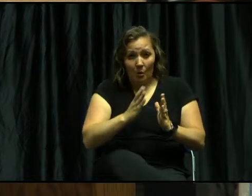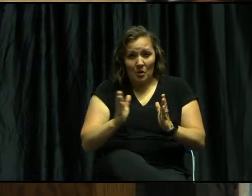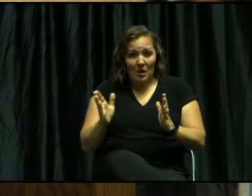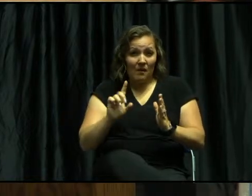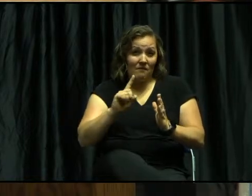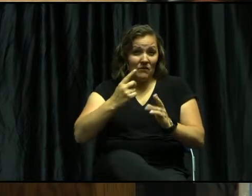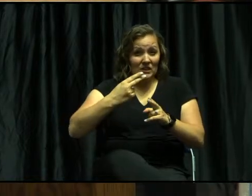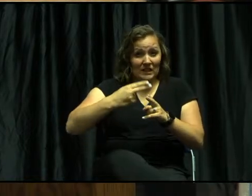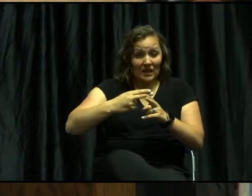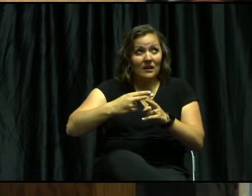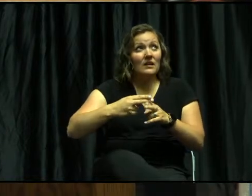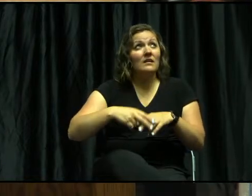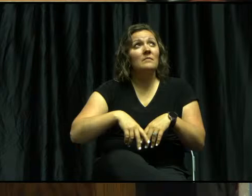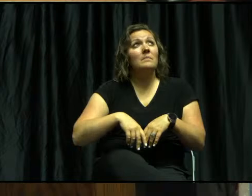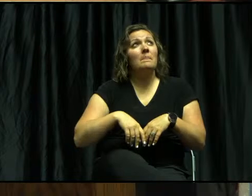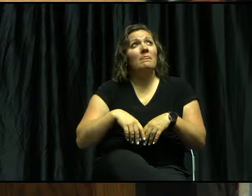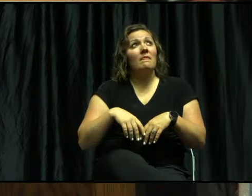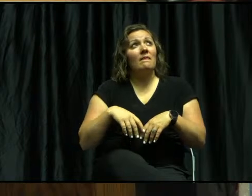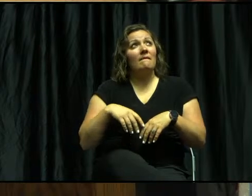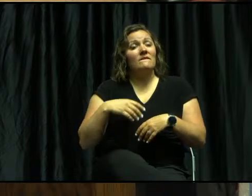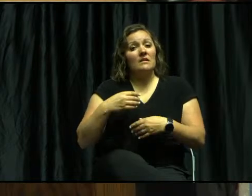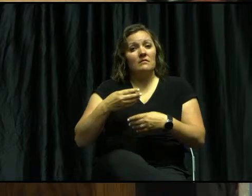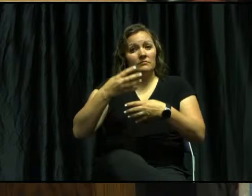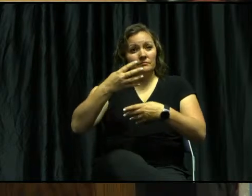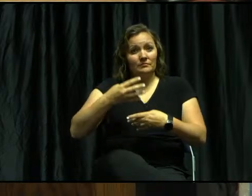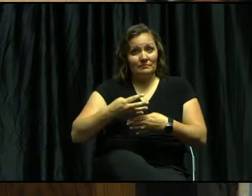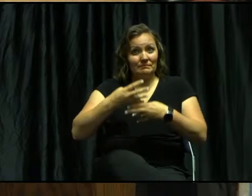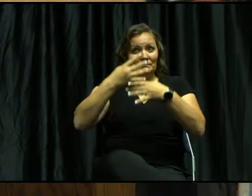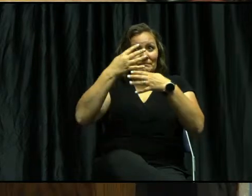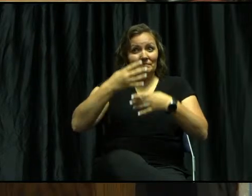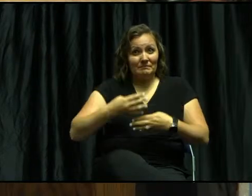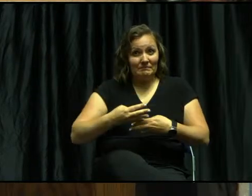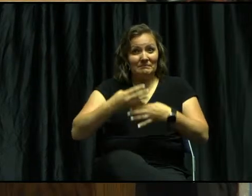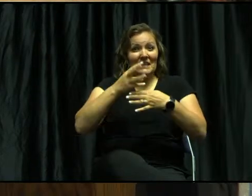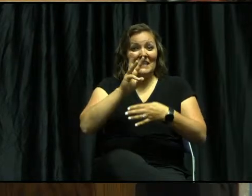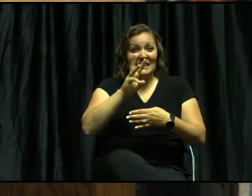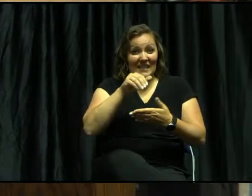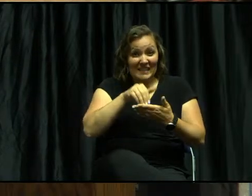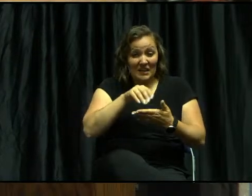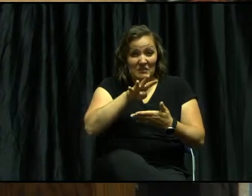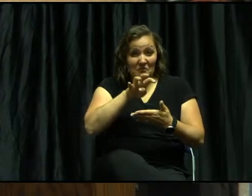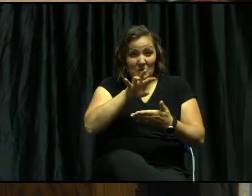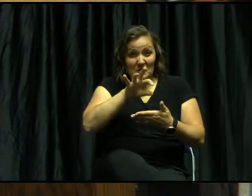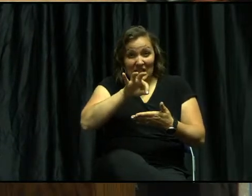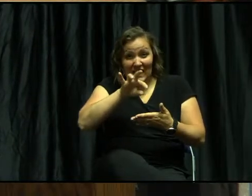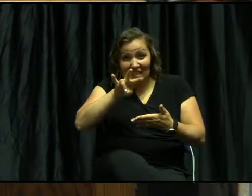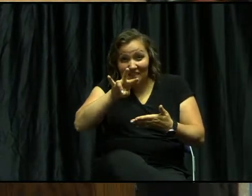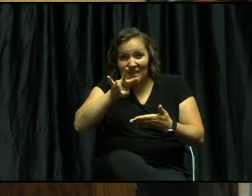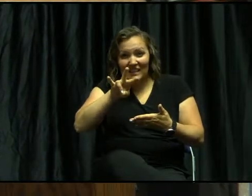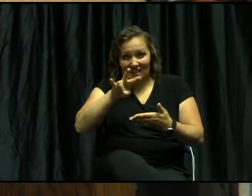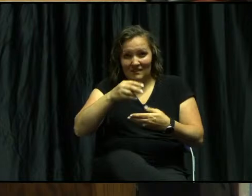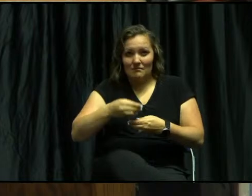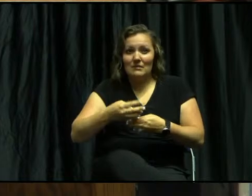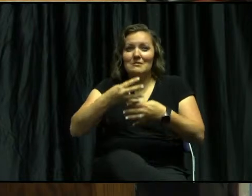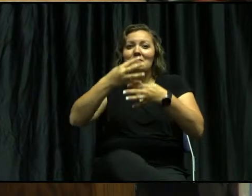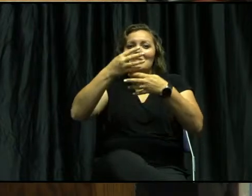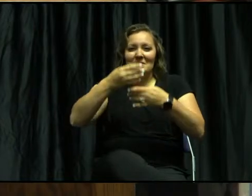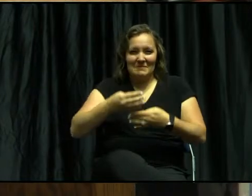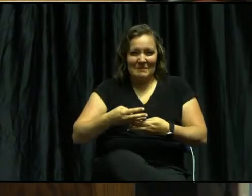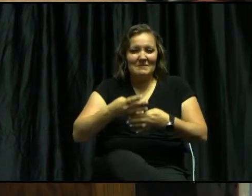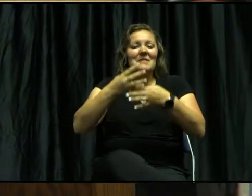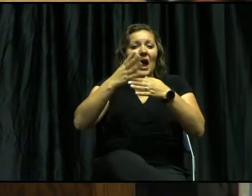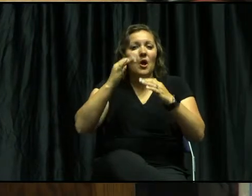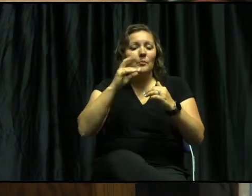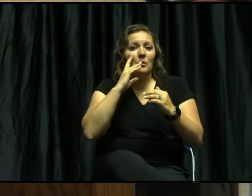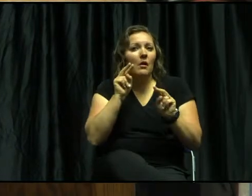with your degree, but you're all on there. So all 6,497 of you. So I hope that you stay tuned and watch for